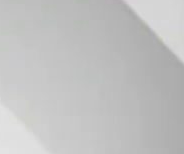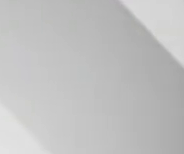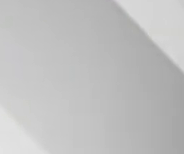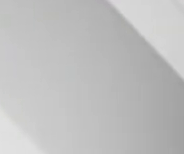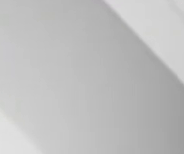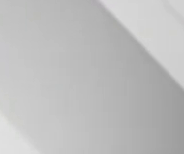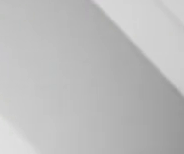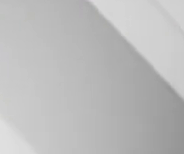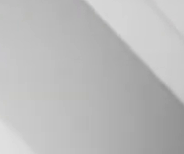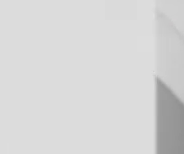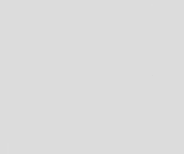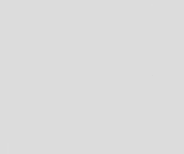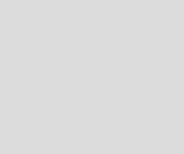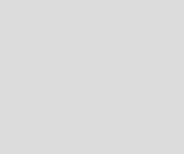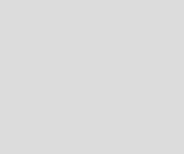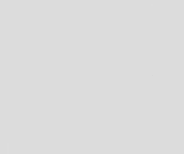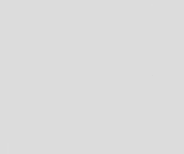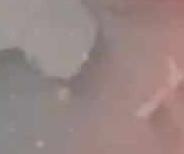0734-780-124.